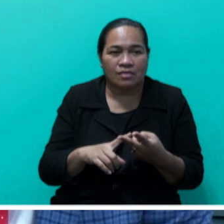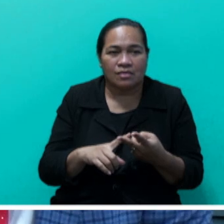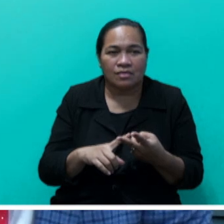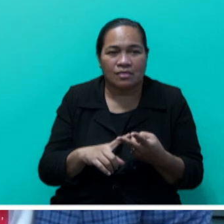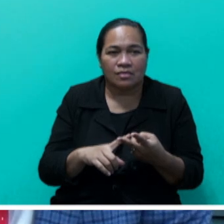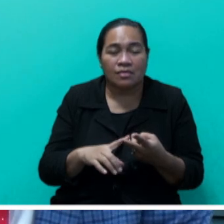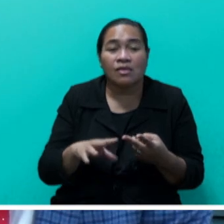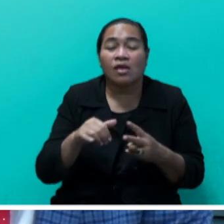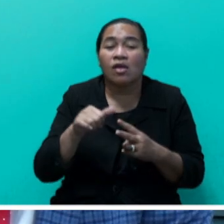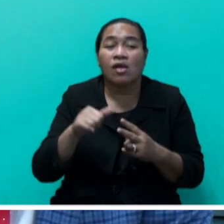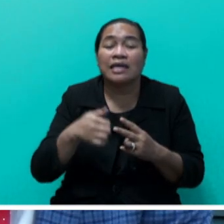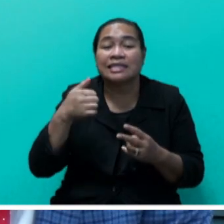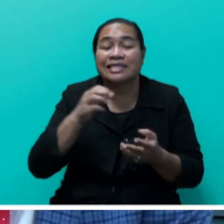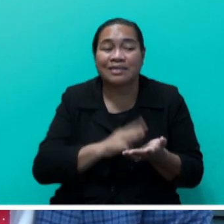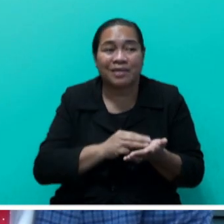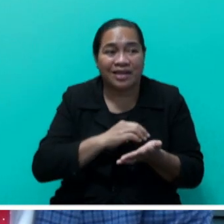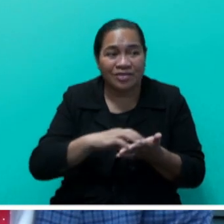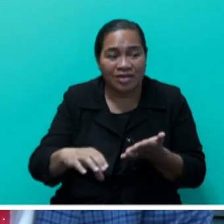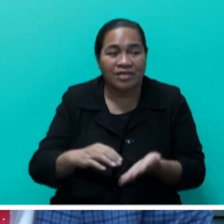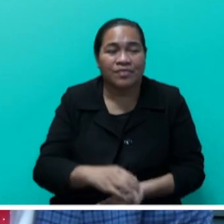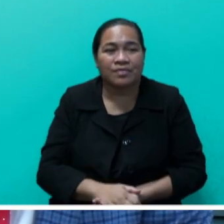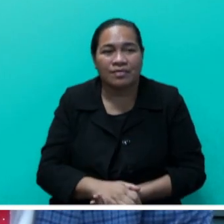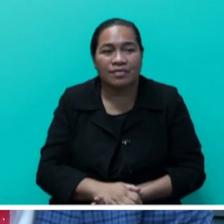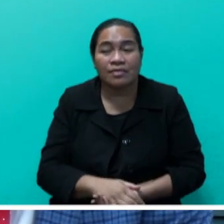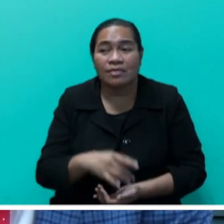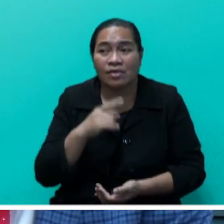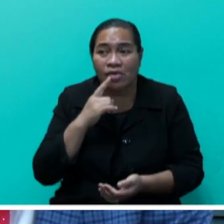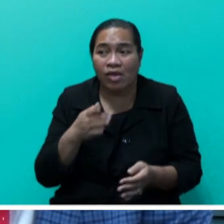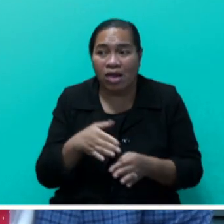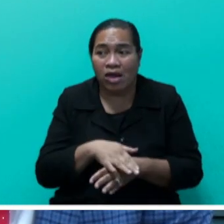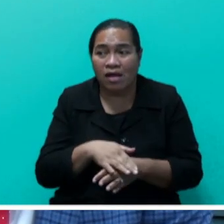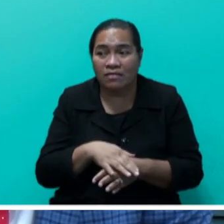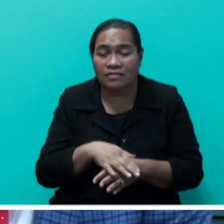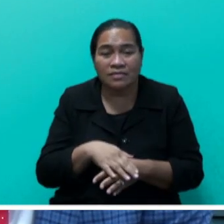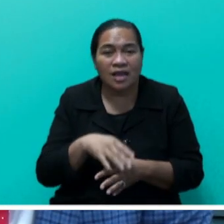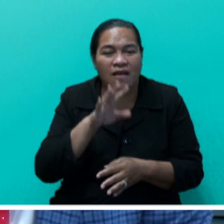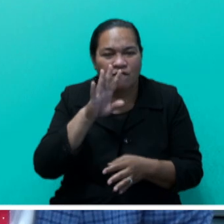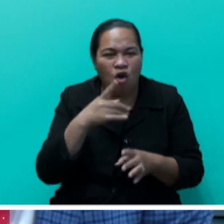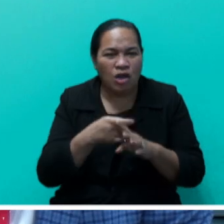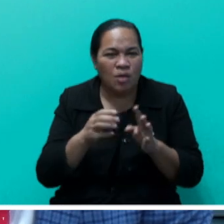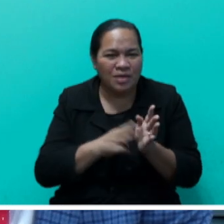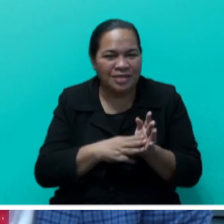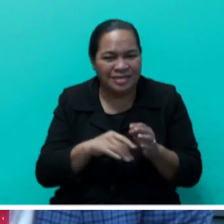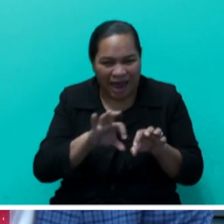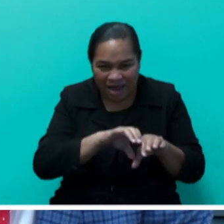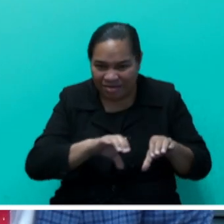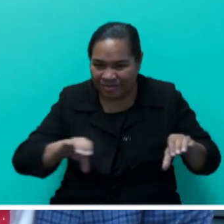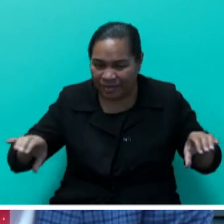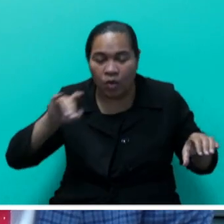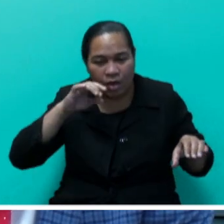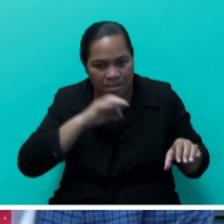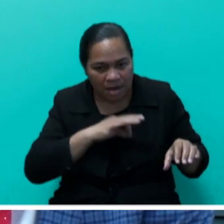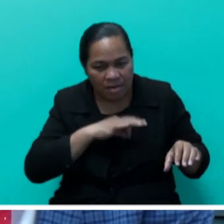$0.56 million. This extension project covers 3.4 kilometer pipeline that shall benefit